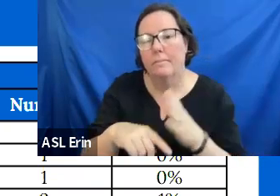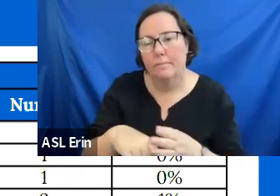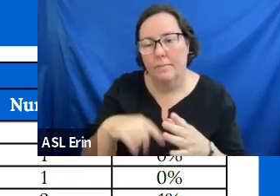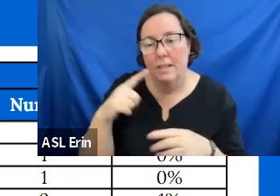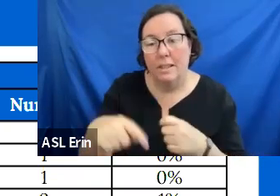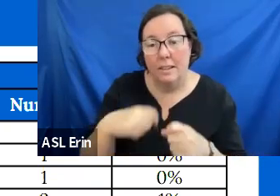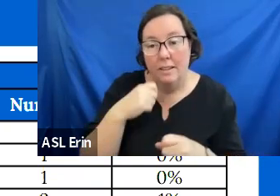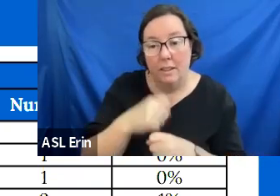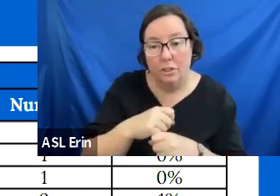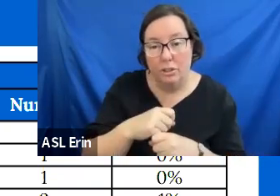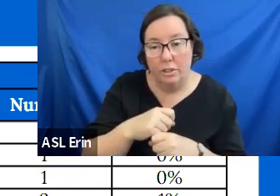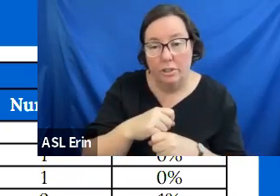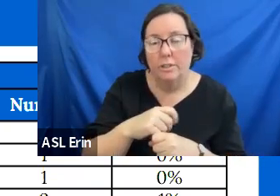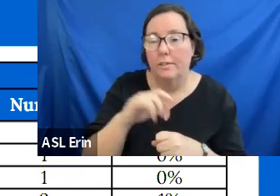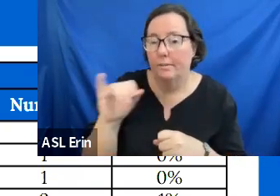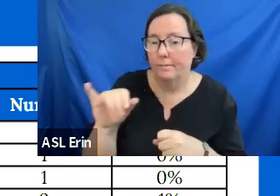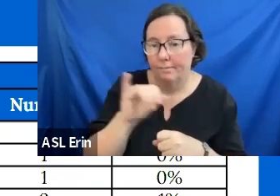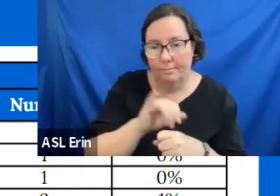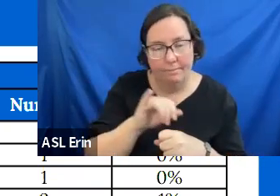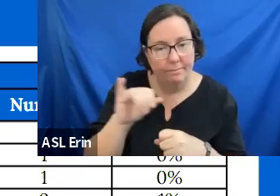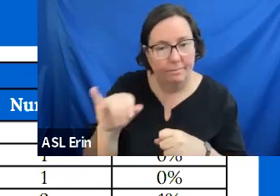And this year, it is also